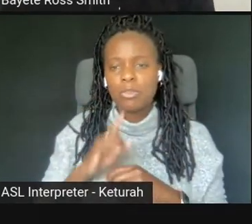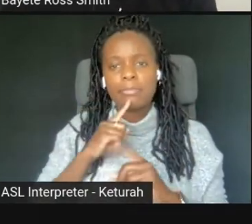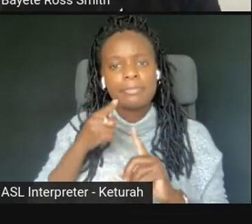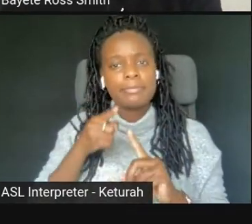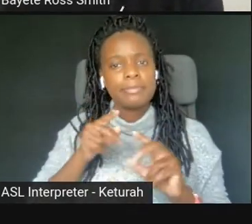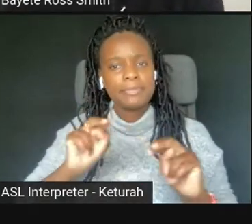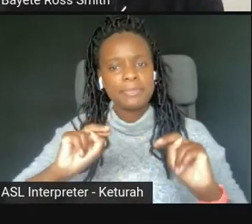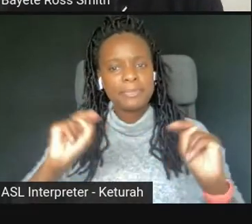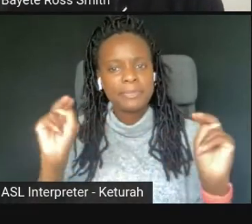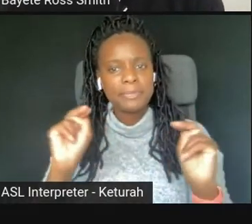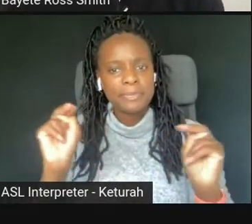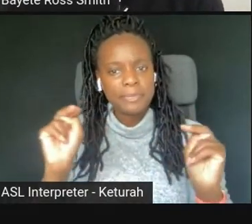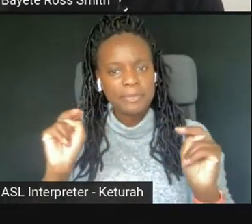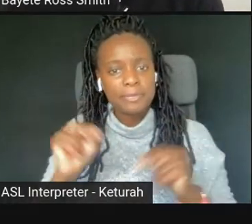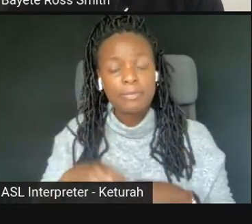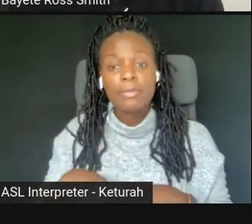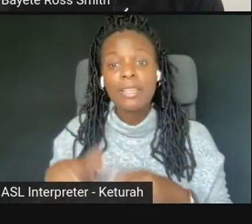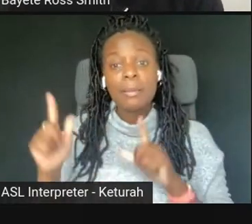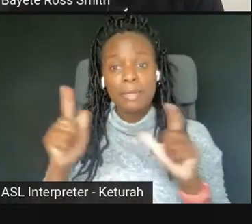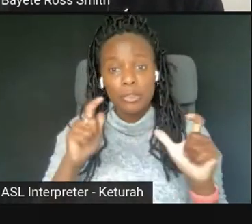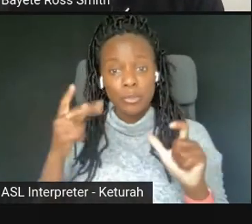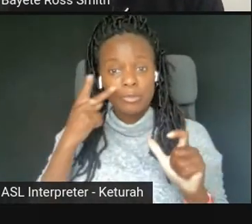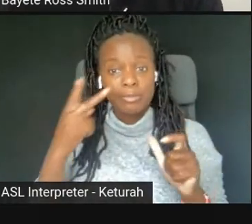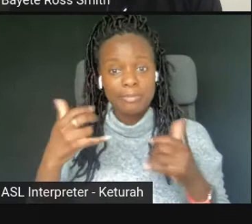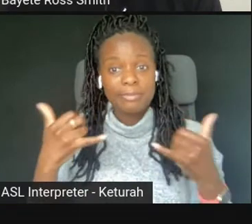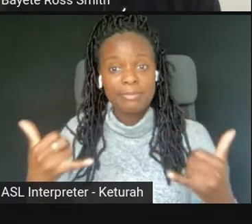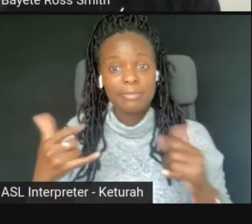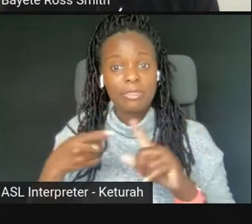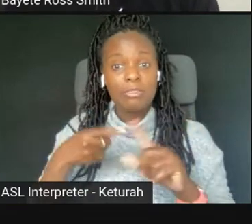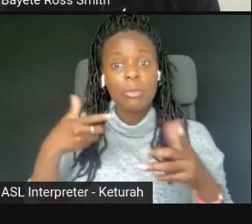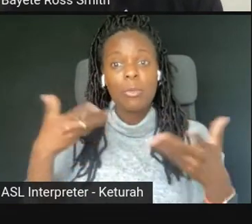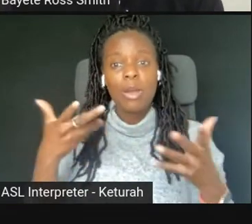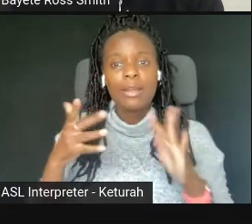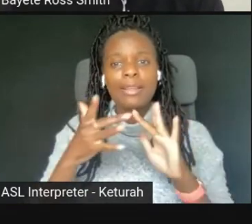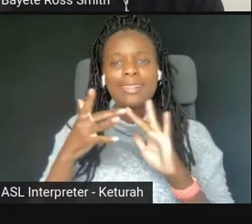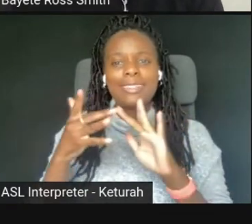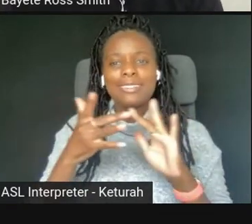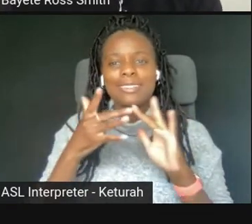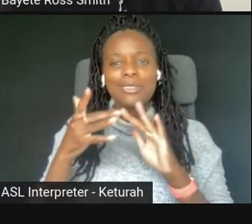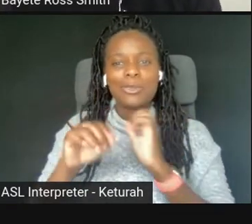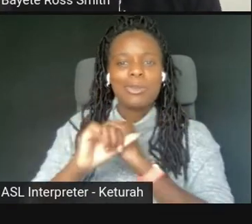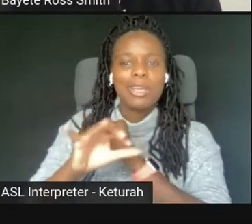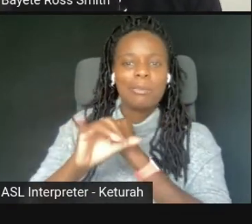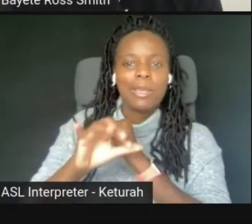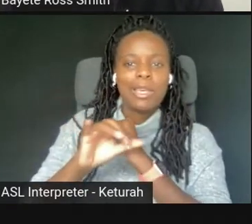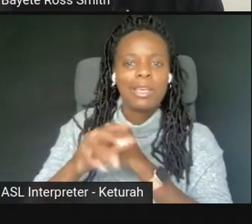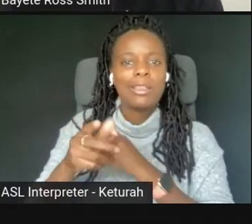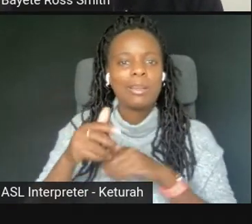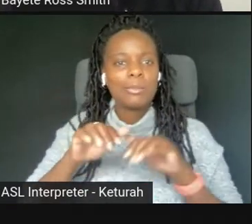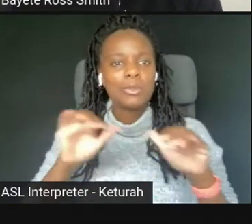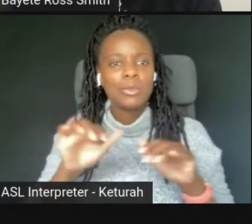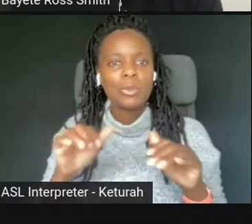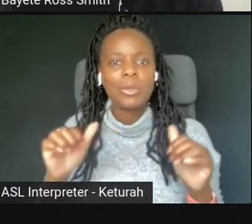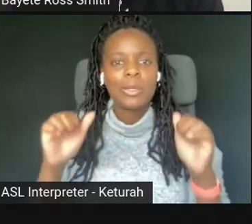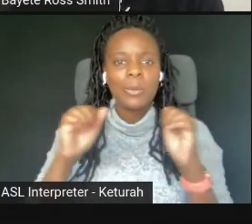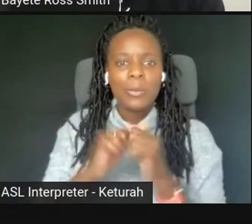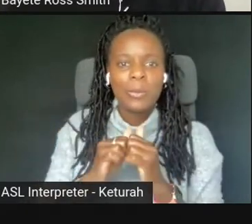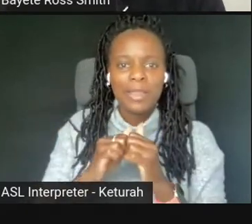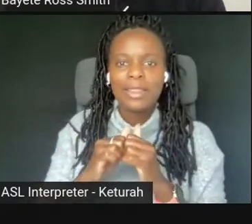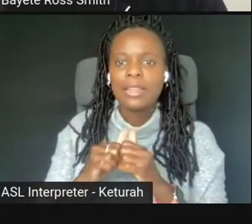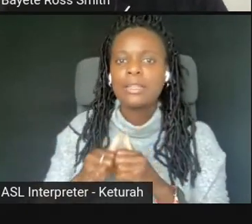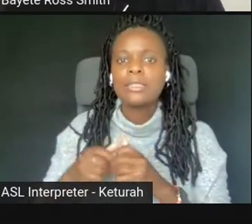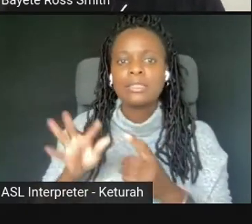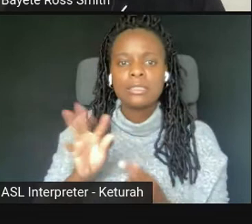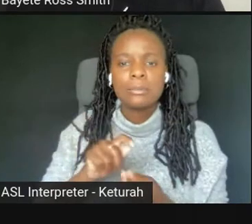particular images are from a digital campaign that I'm conducting with the Our Kind of People series that'll be part of Art of Justice,